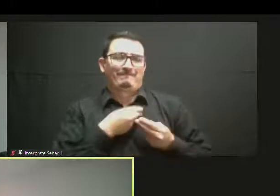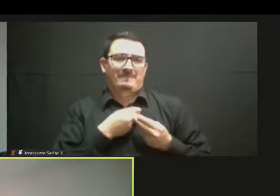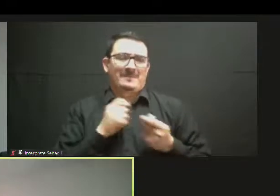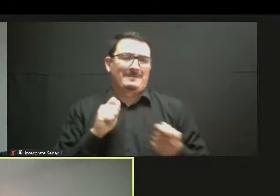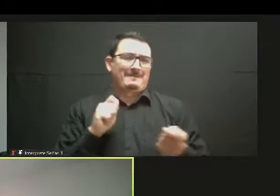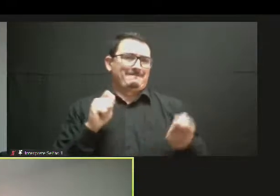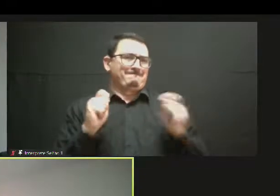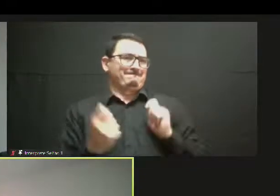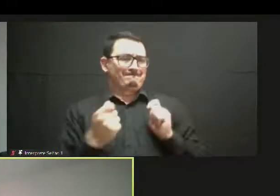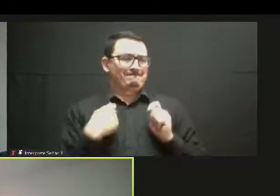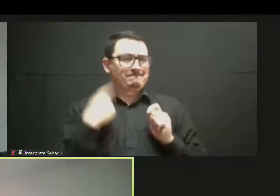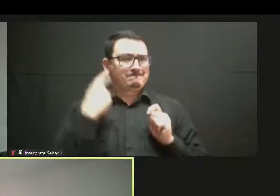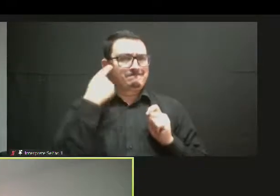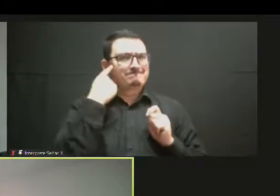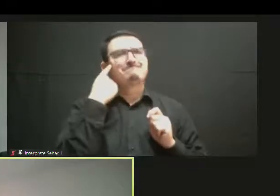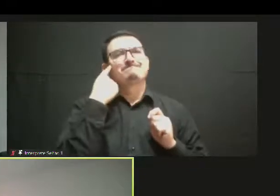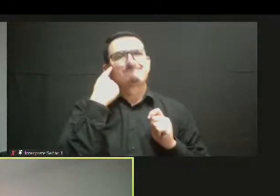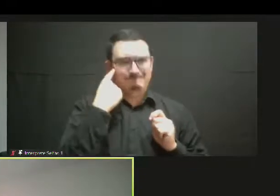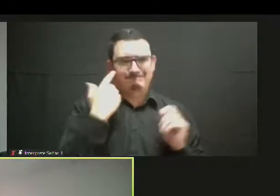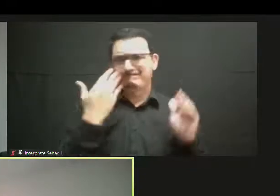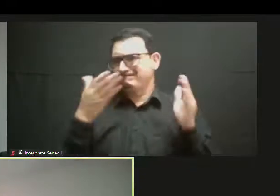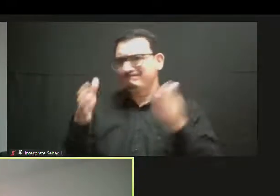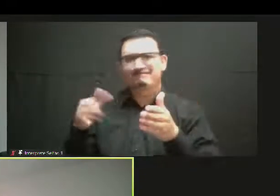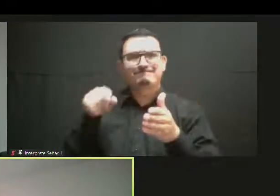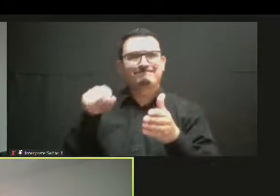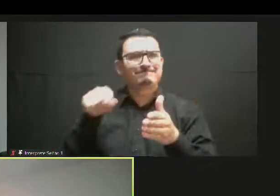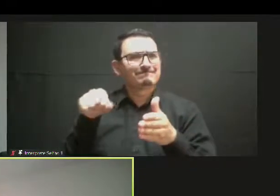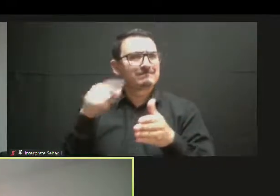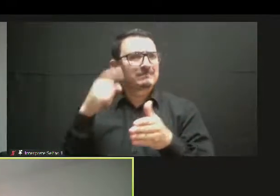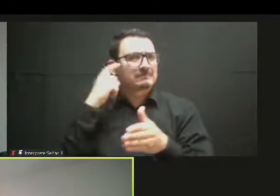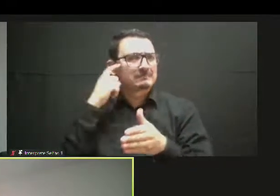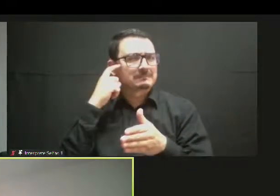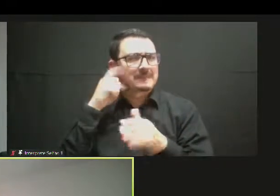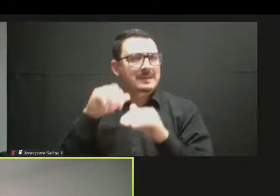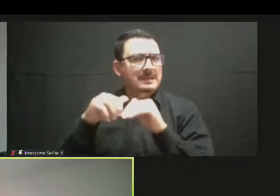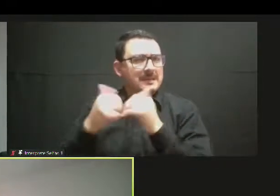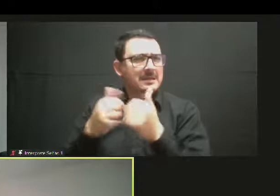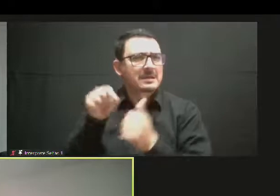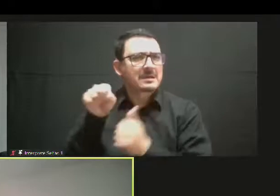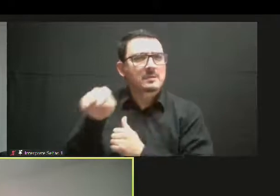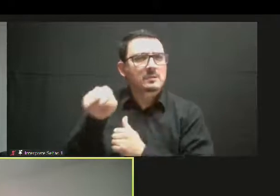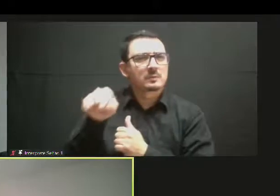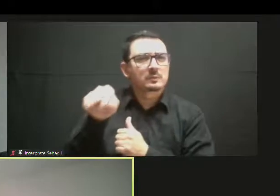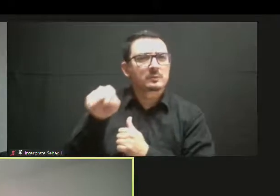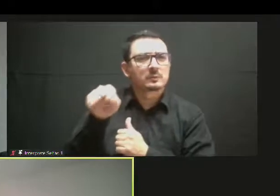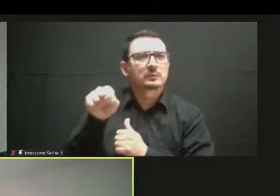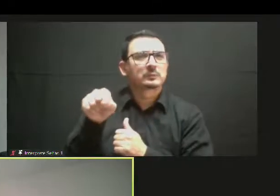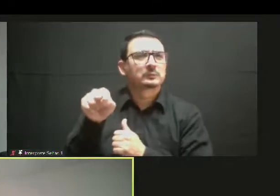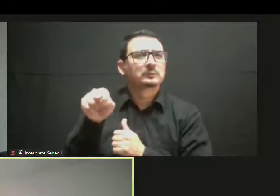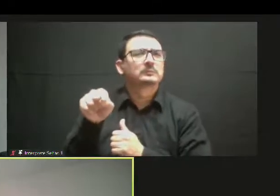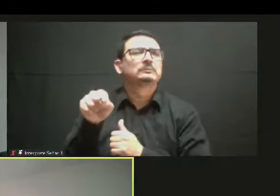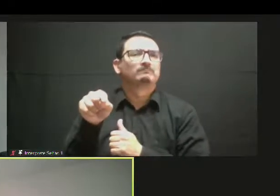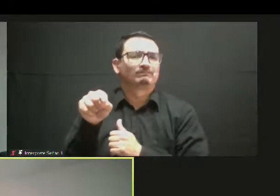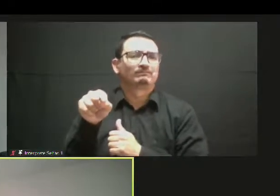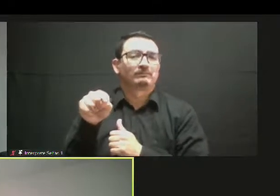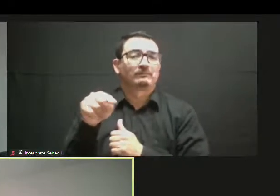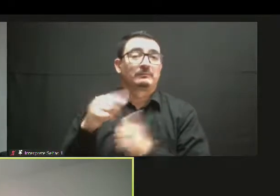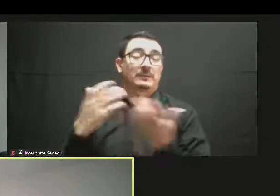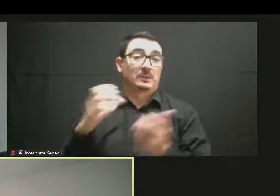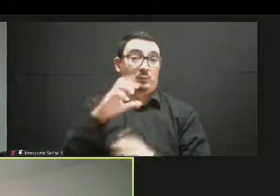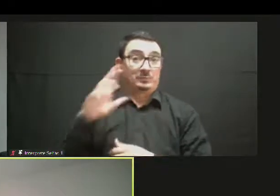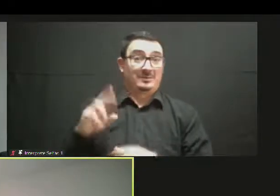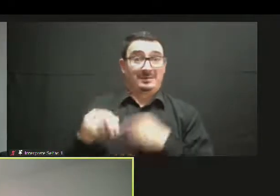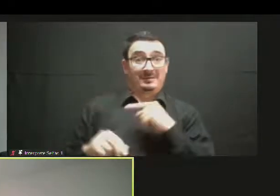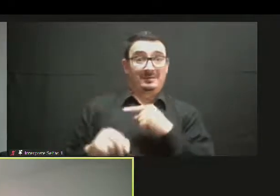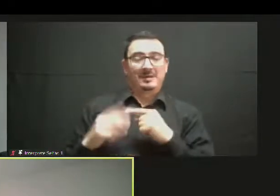country offers. So it's all, for example, tax exemptions and tax incentives,